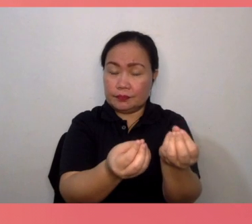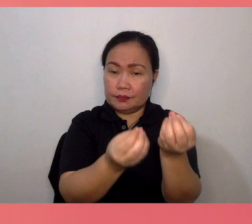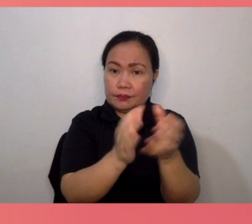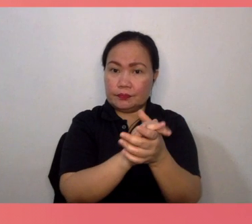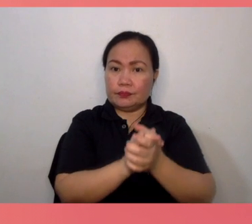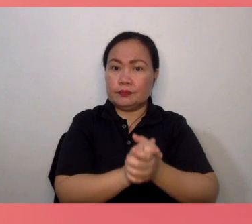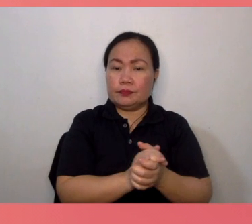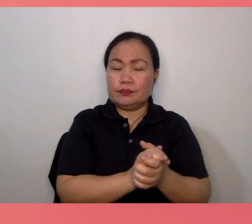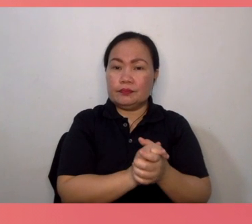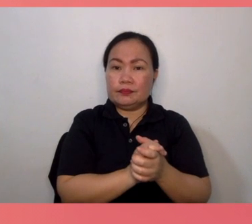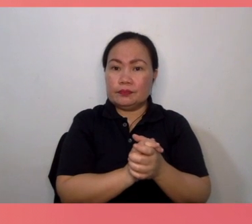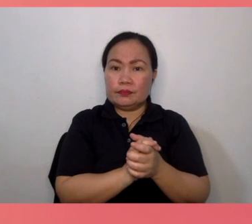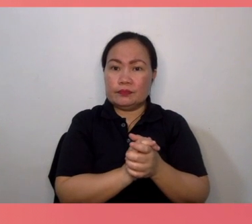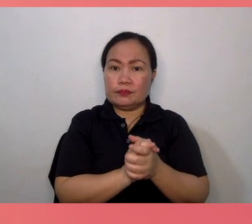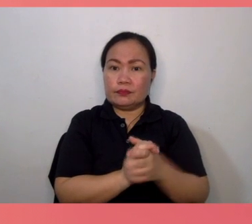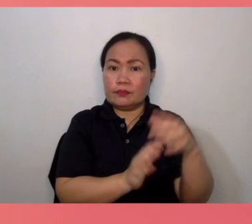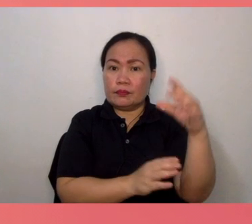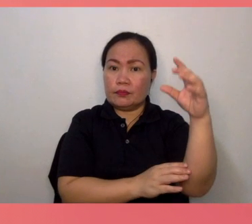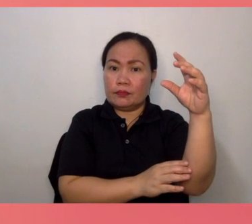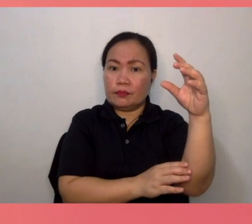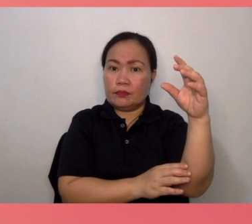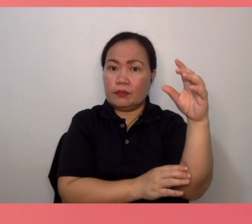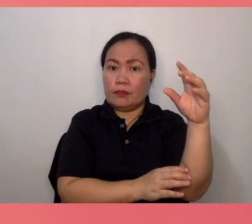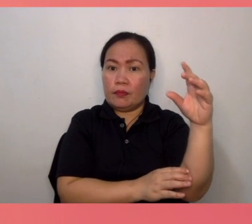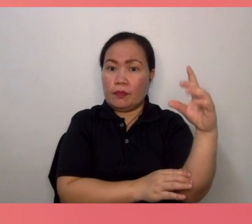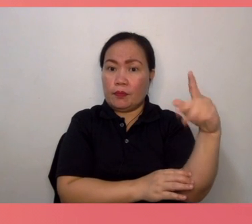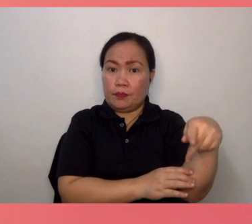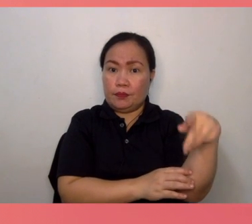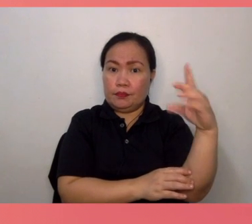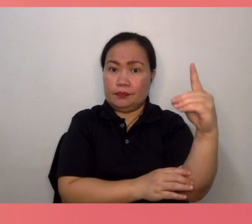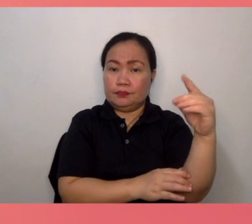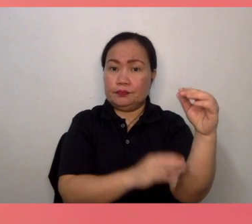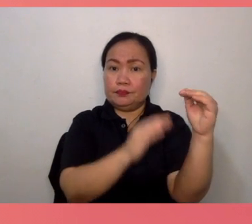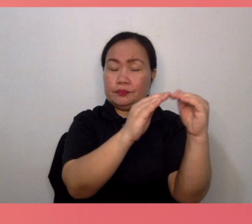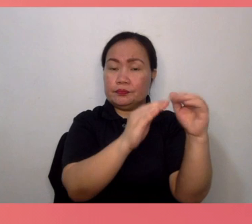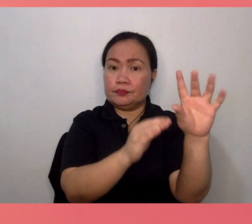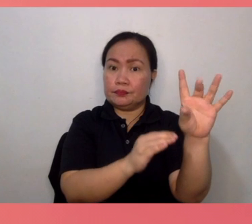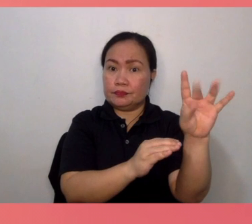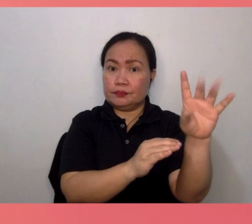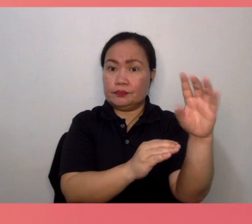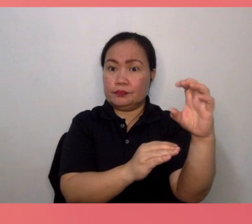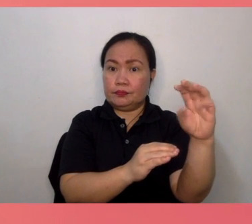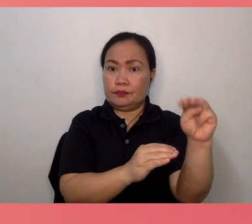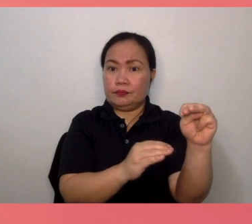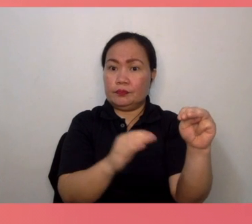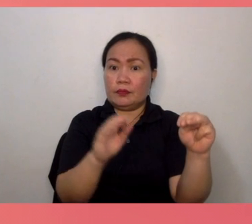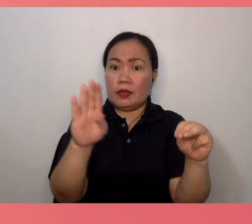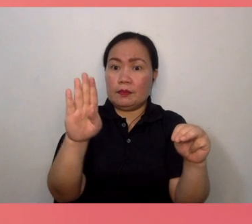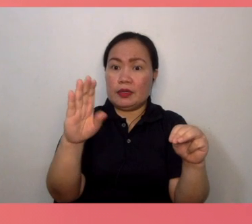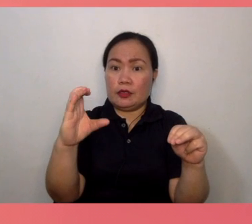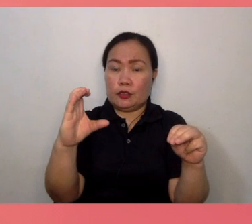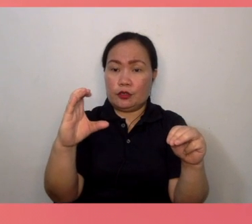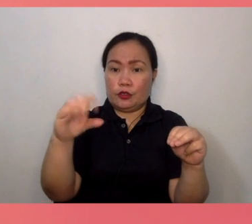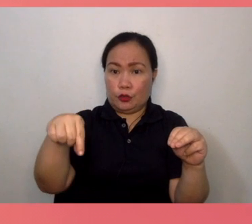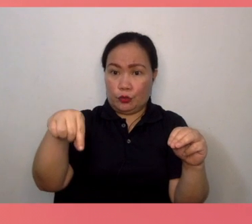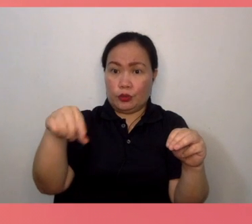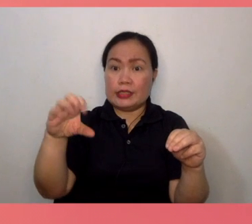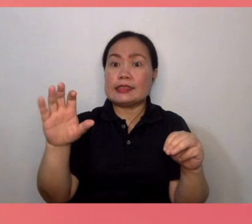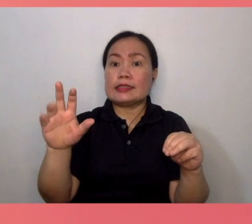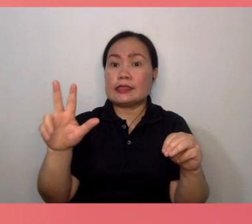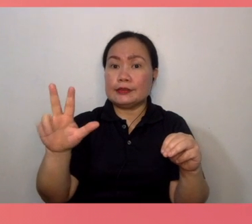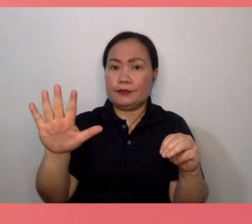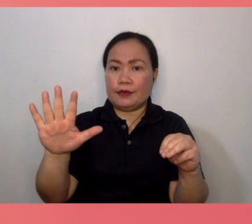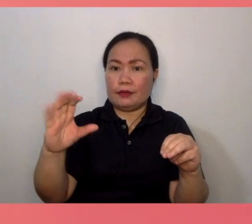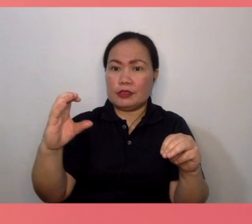given natin, your PD is 18 centimeters, your BQ is 35